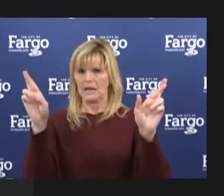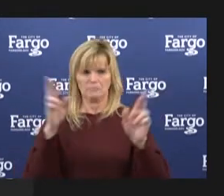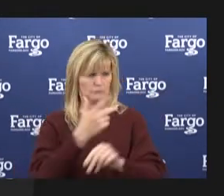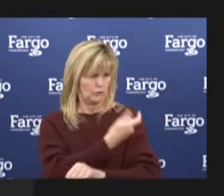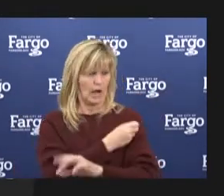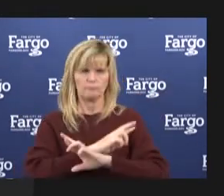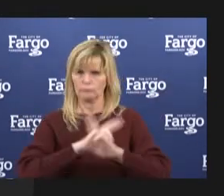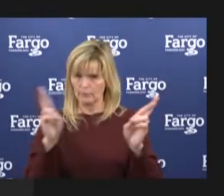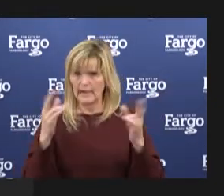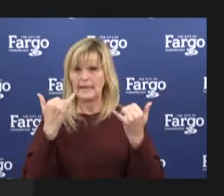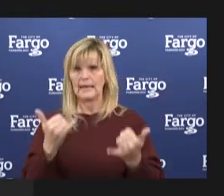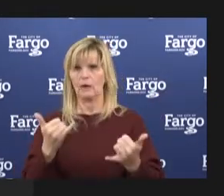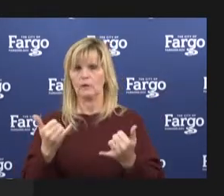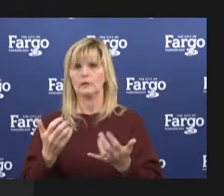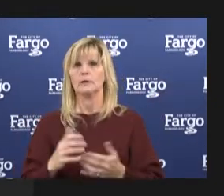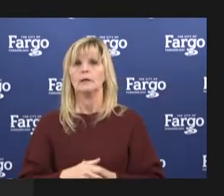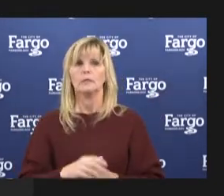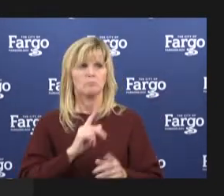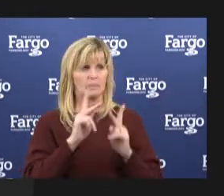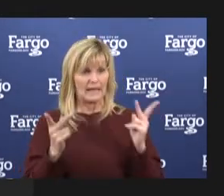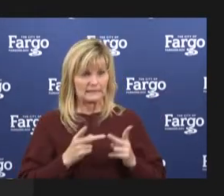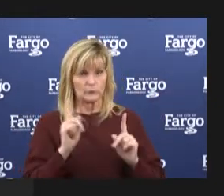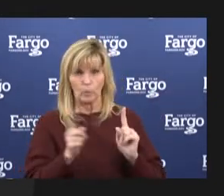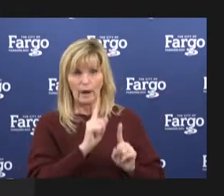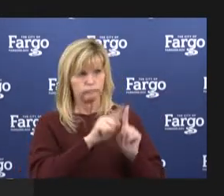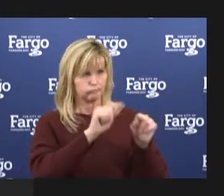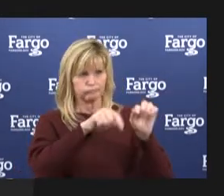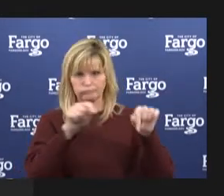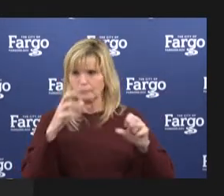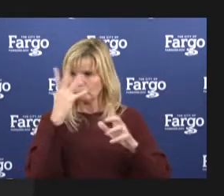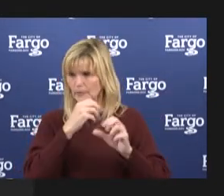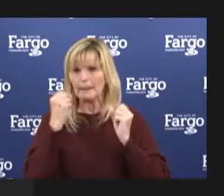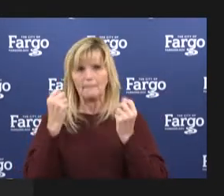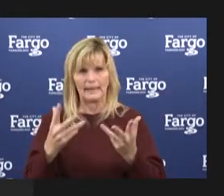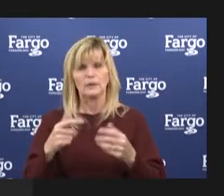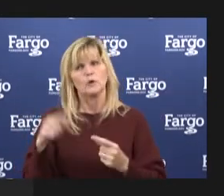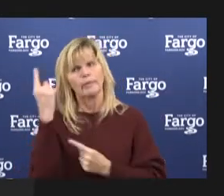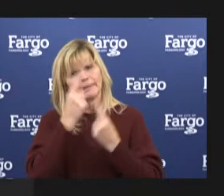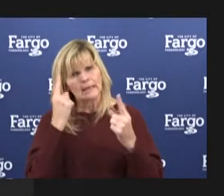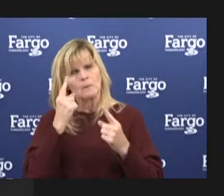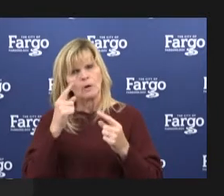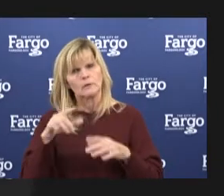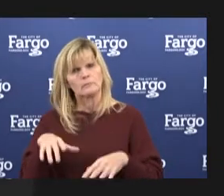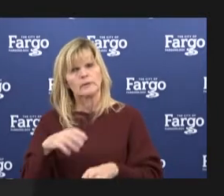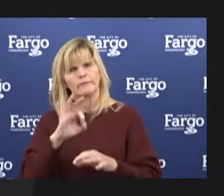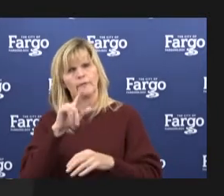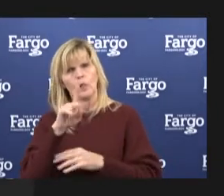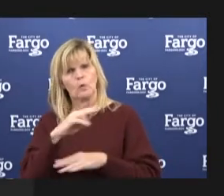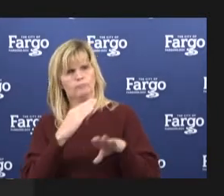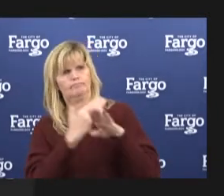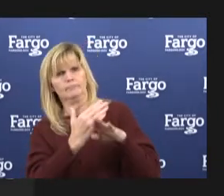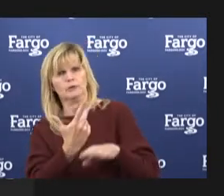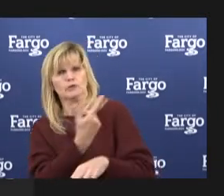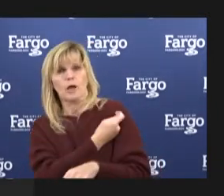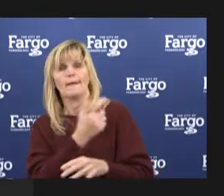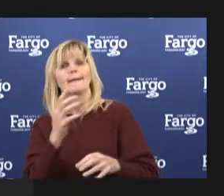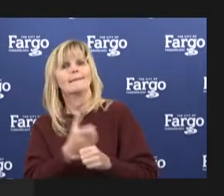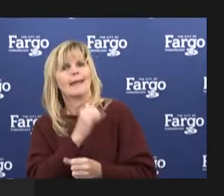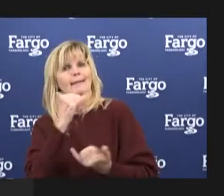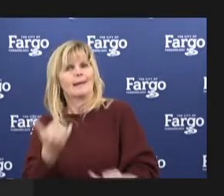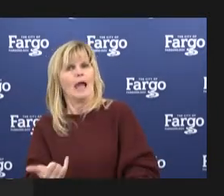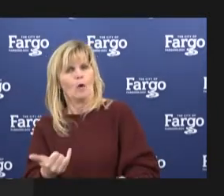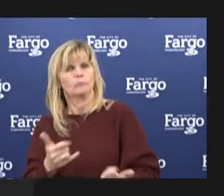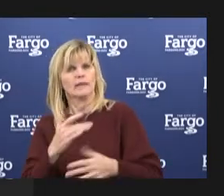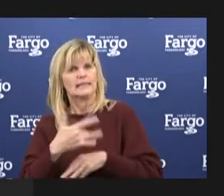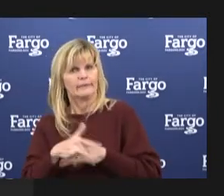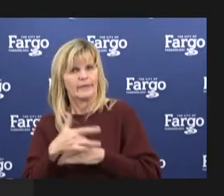many venues. And so it's very important to think about getting the flu shot now when it is available.